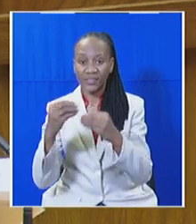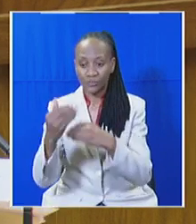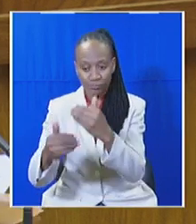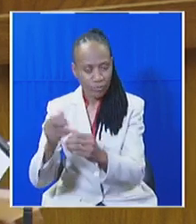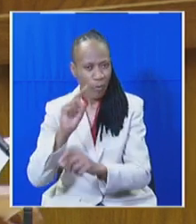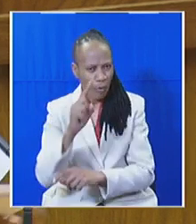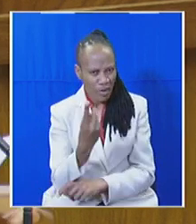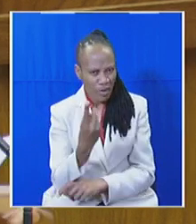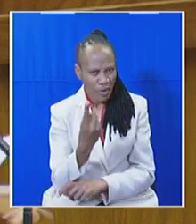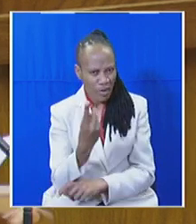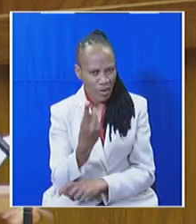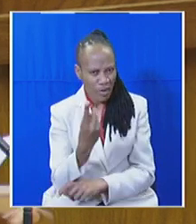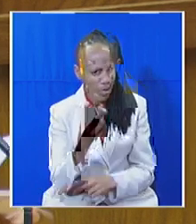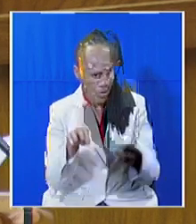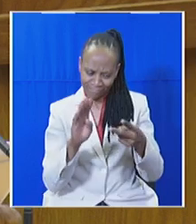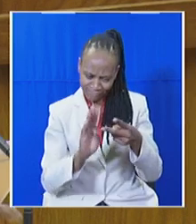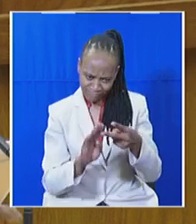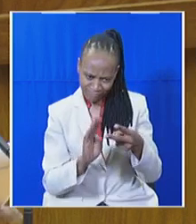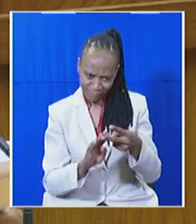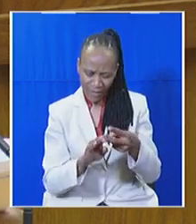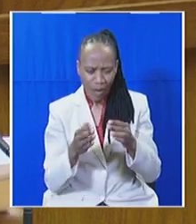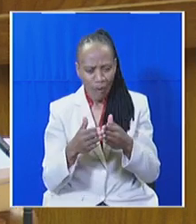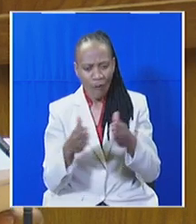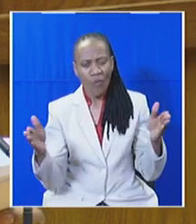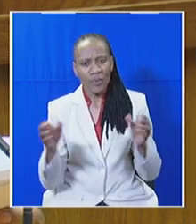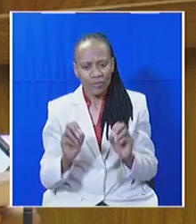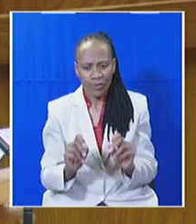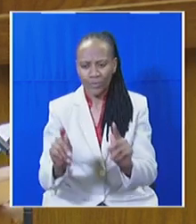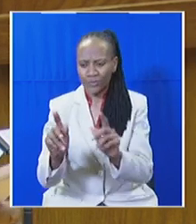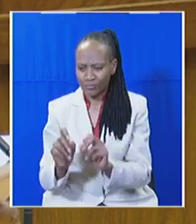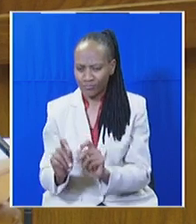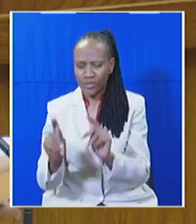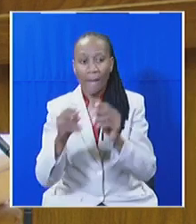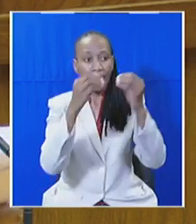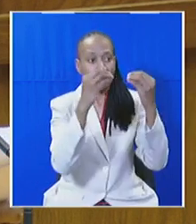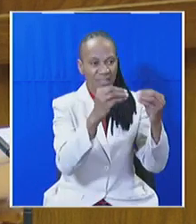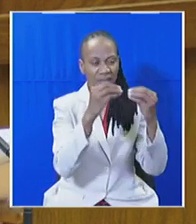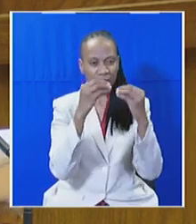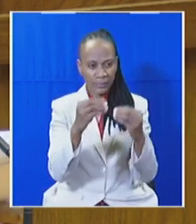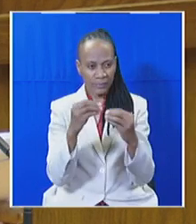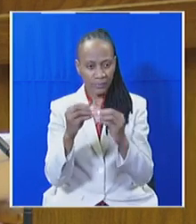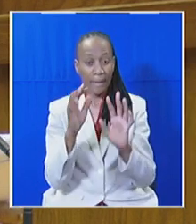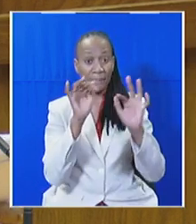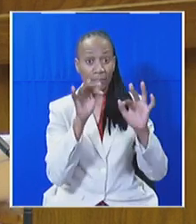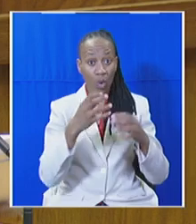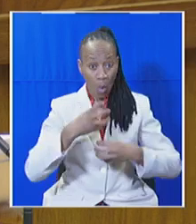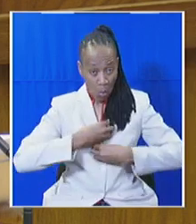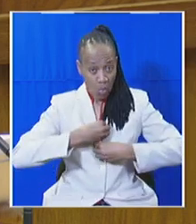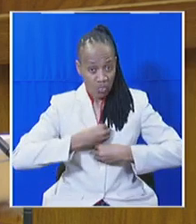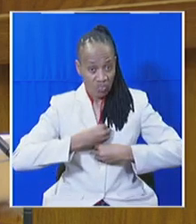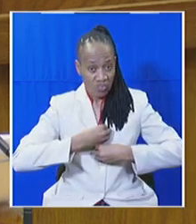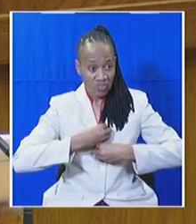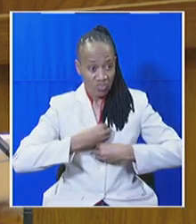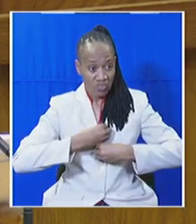they also provide opportunities for companies owned by South Africans or